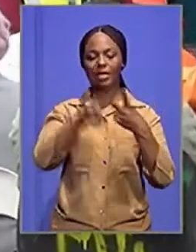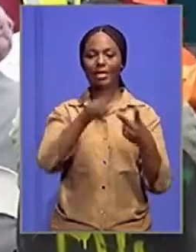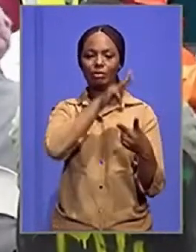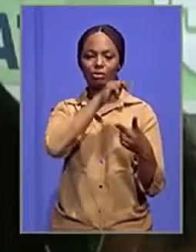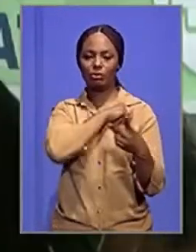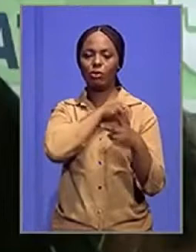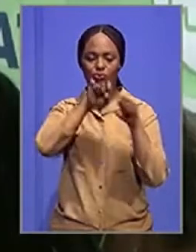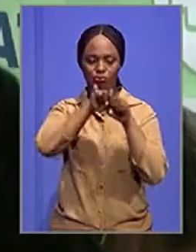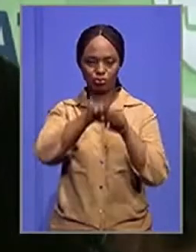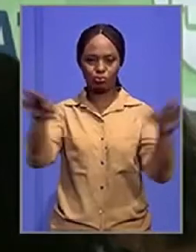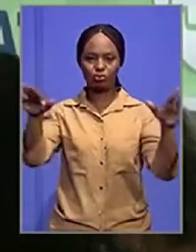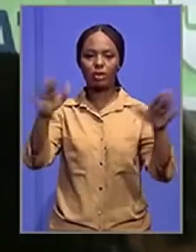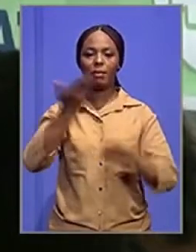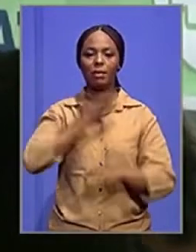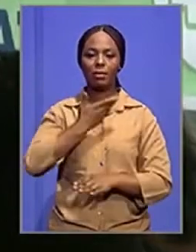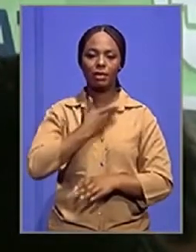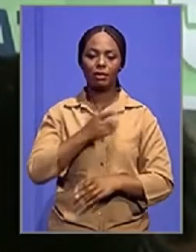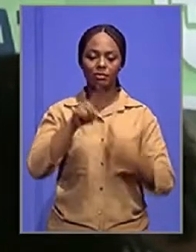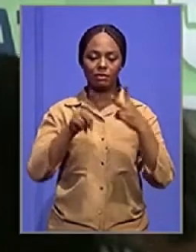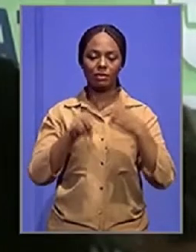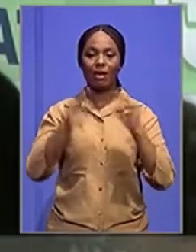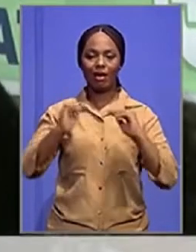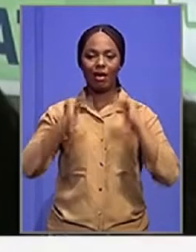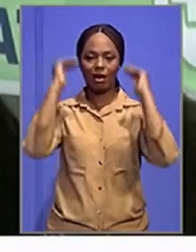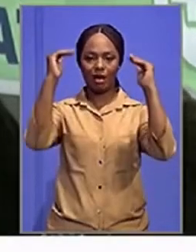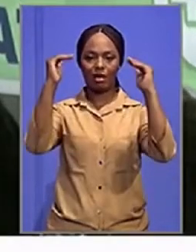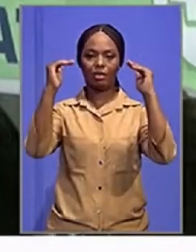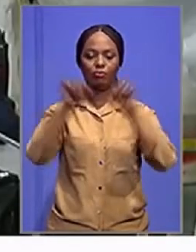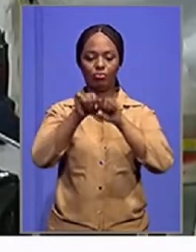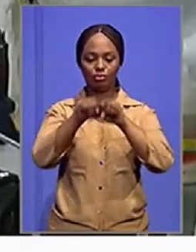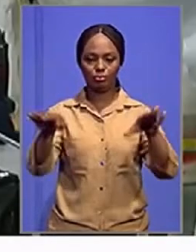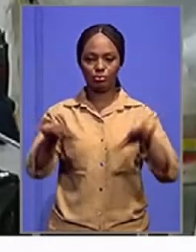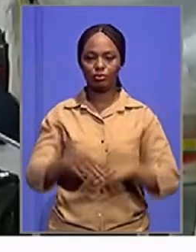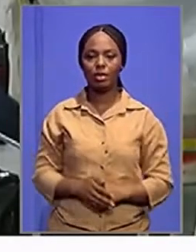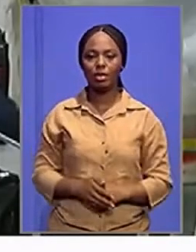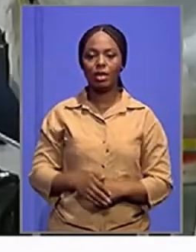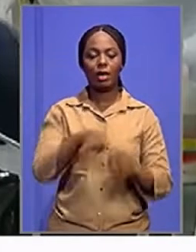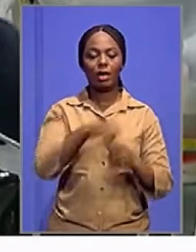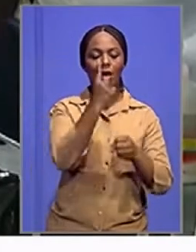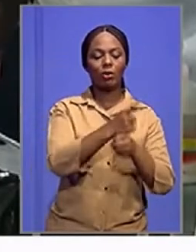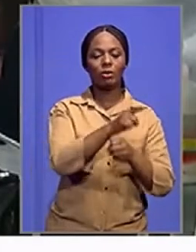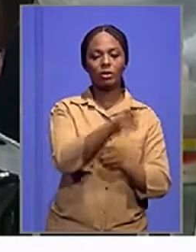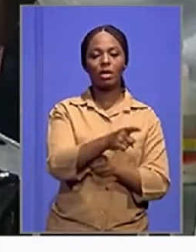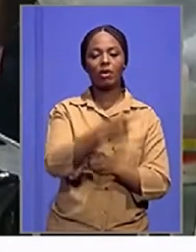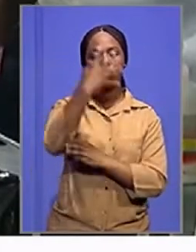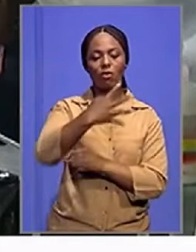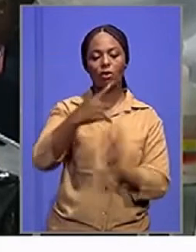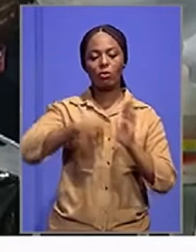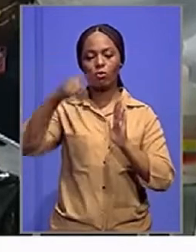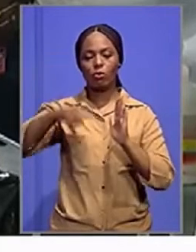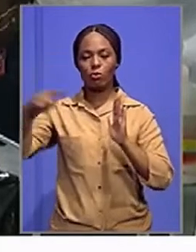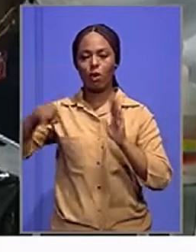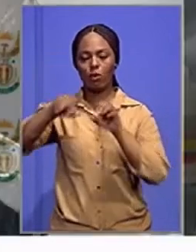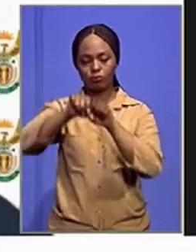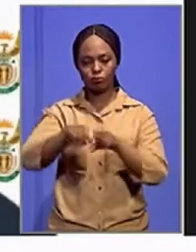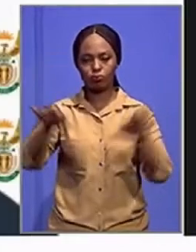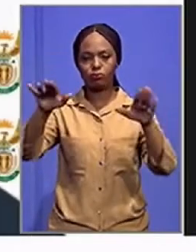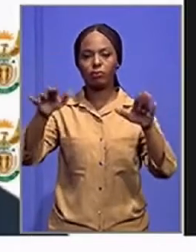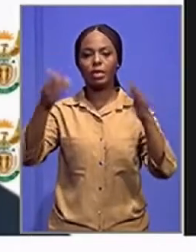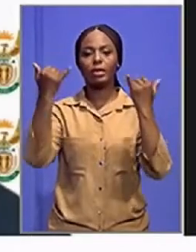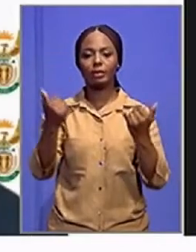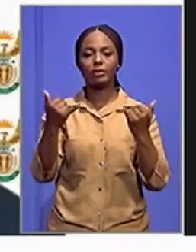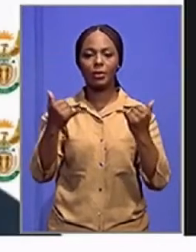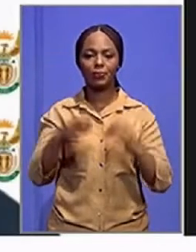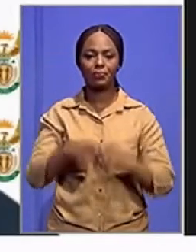The Kauten province has officially exited the fourth wave in terms of the technical definition of a